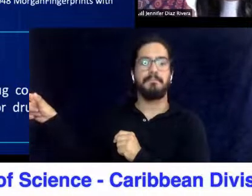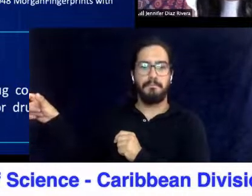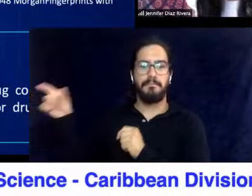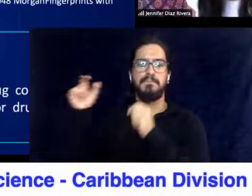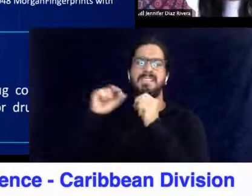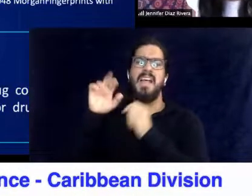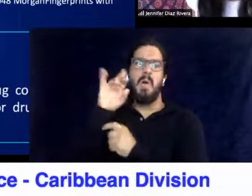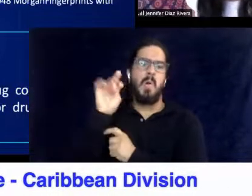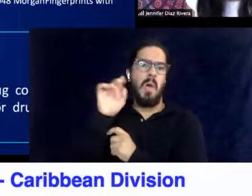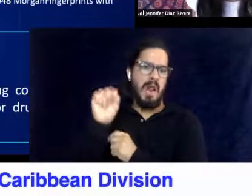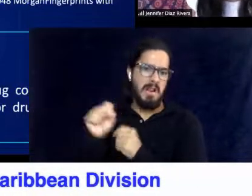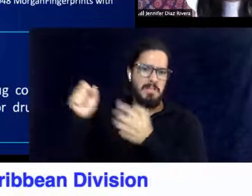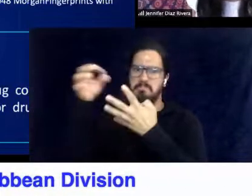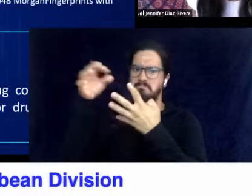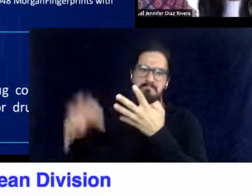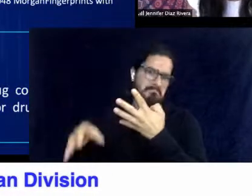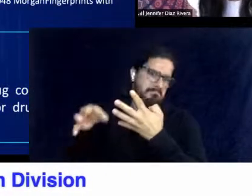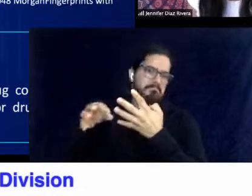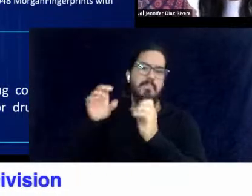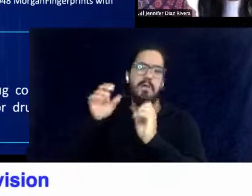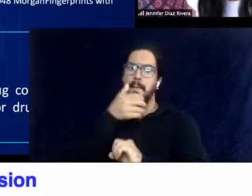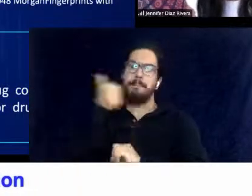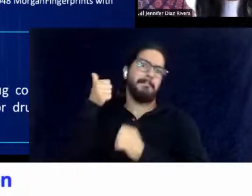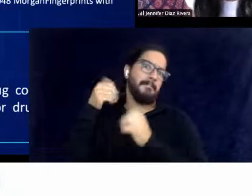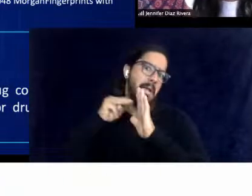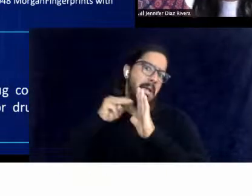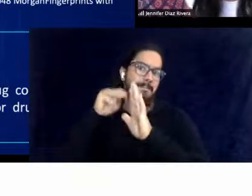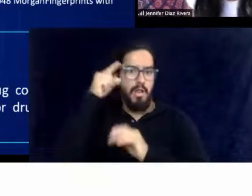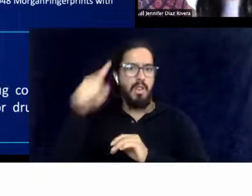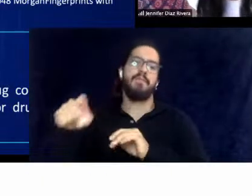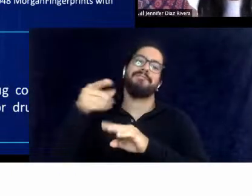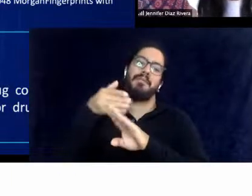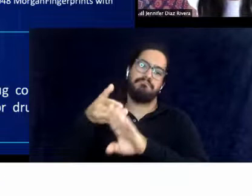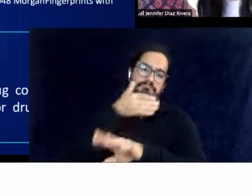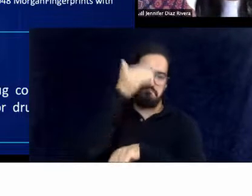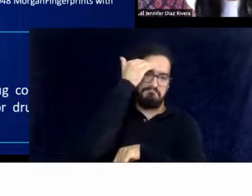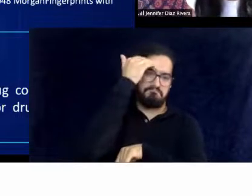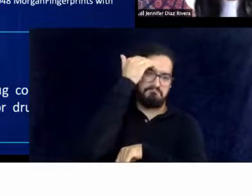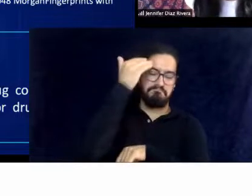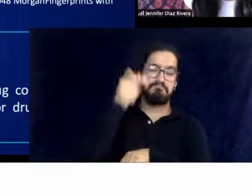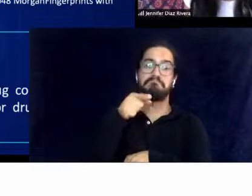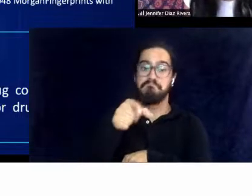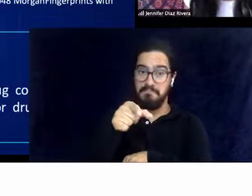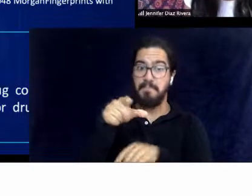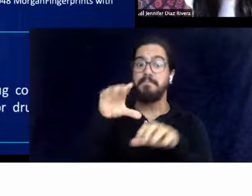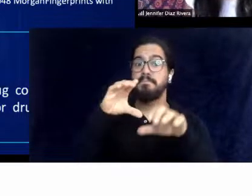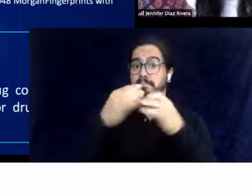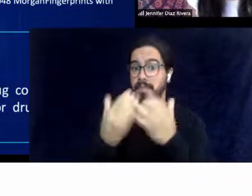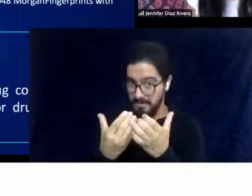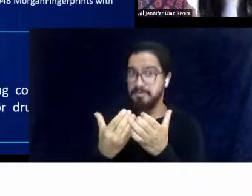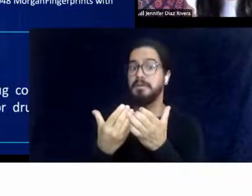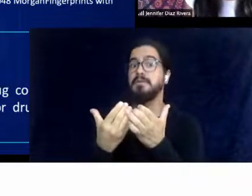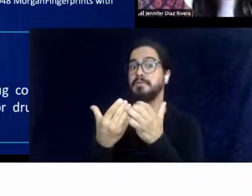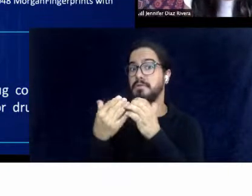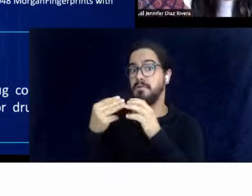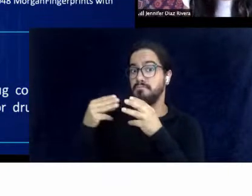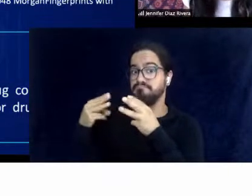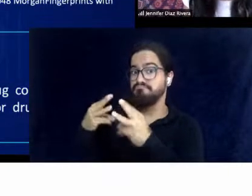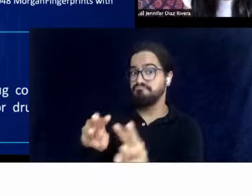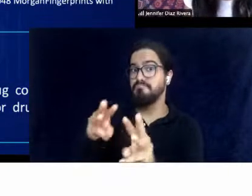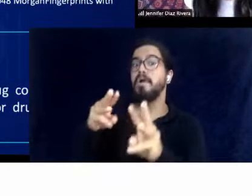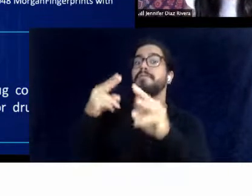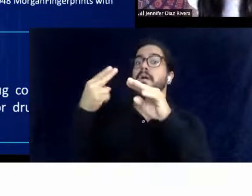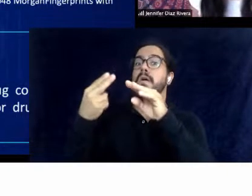for antibiotics combination with a score of 0.88, and this is a classification method that uses multiple decision